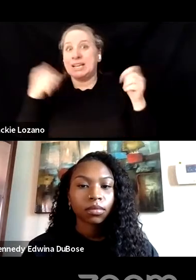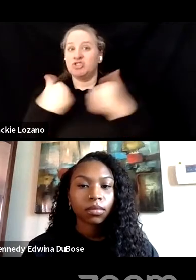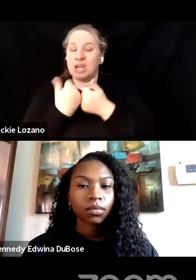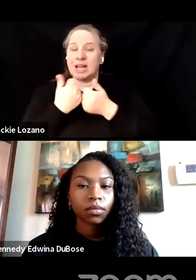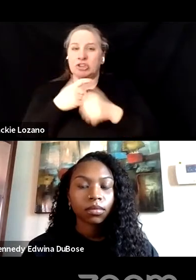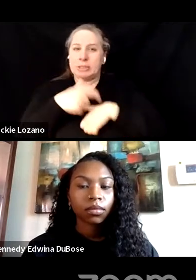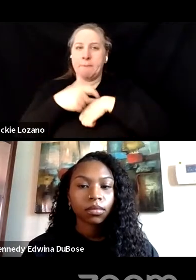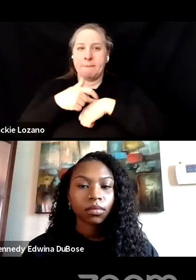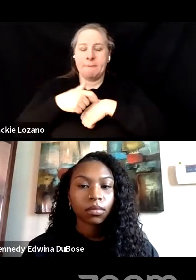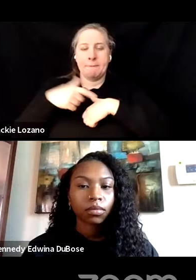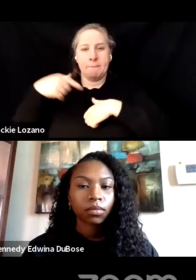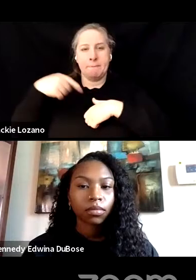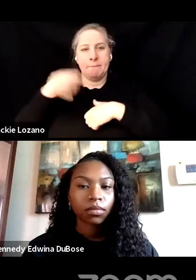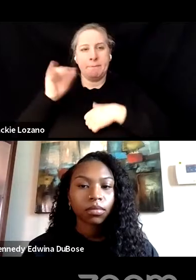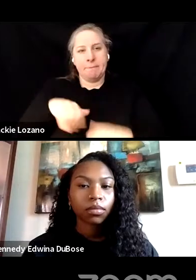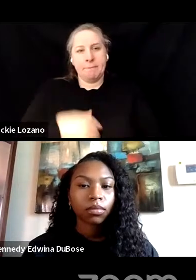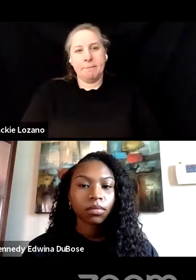challenge.